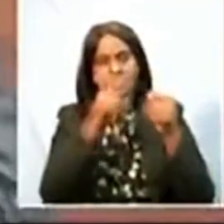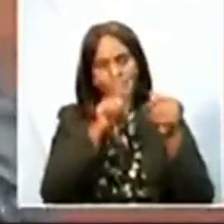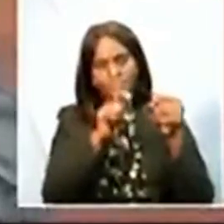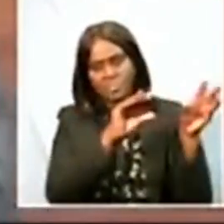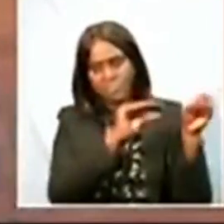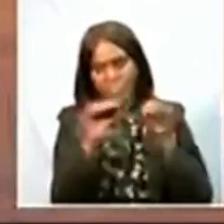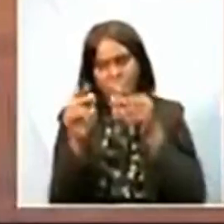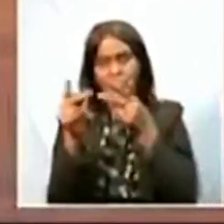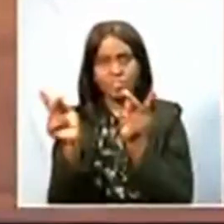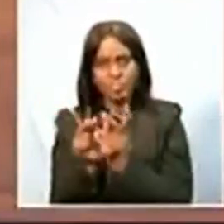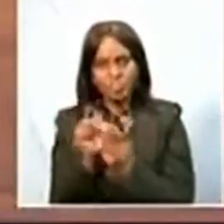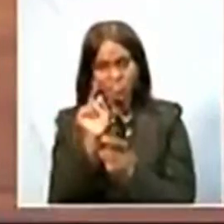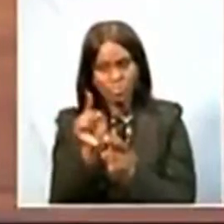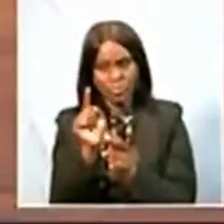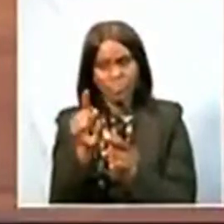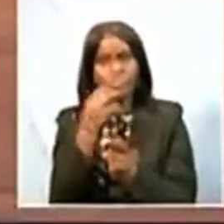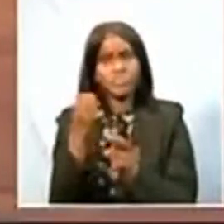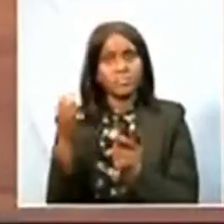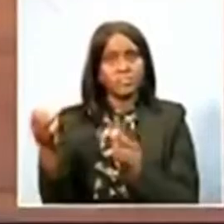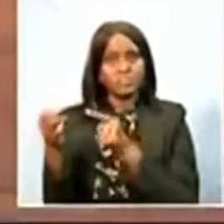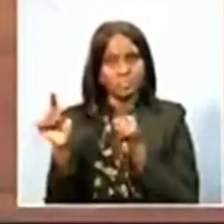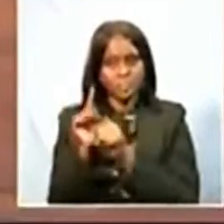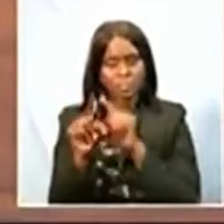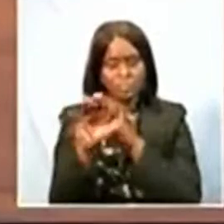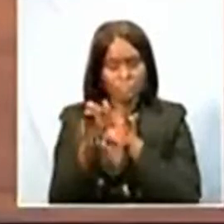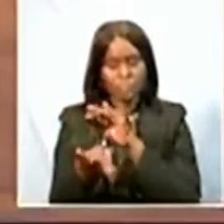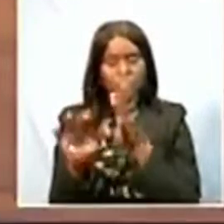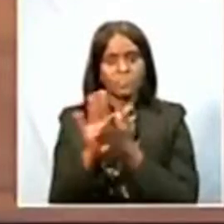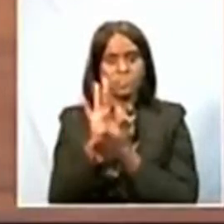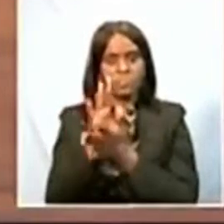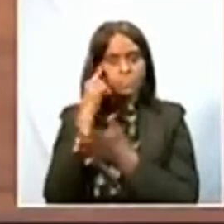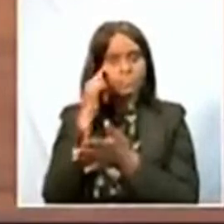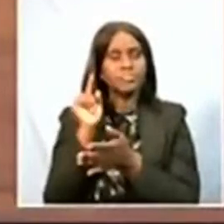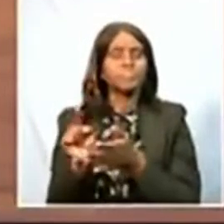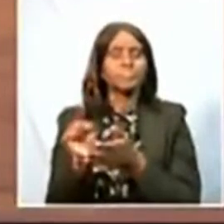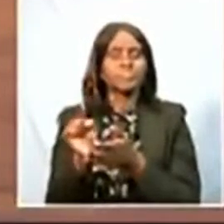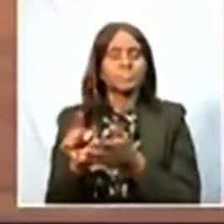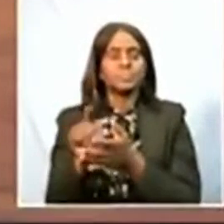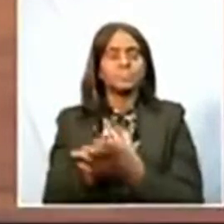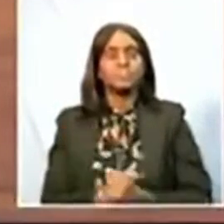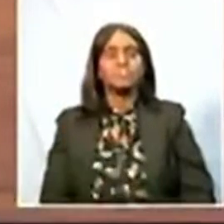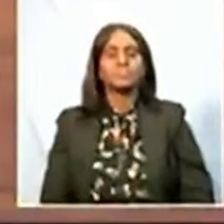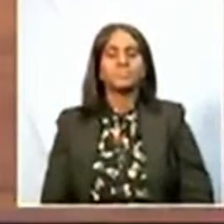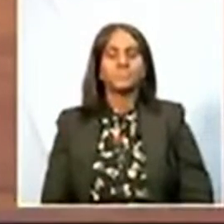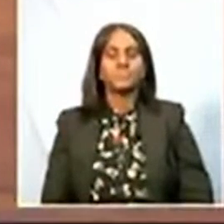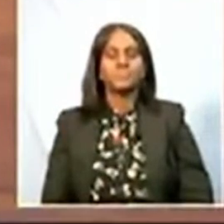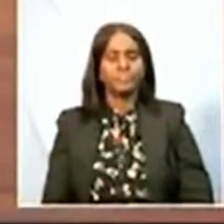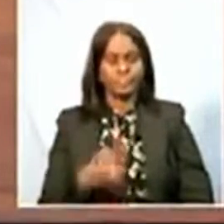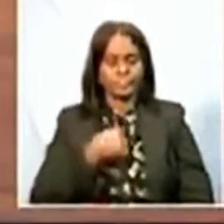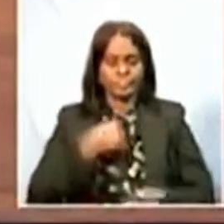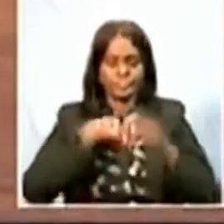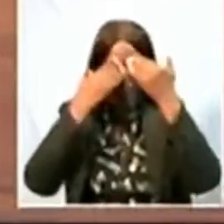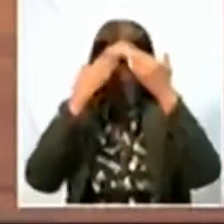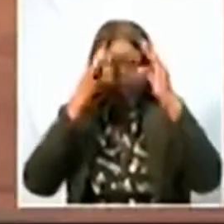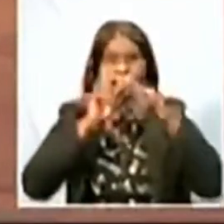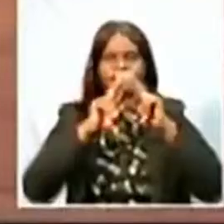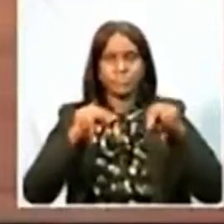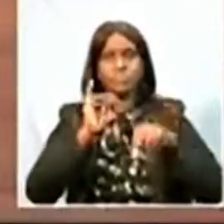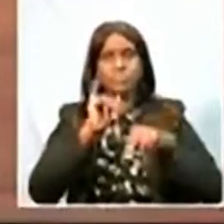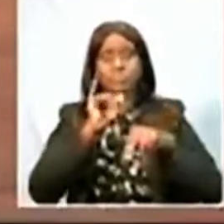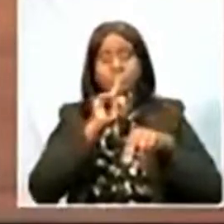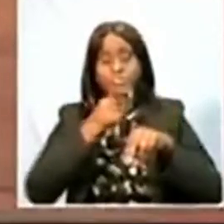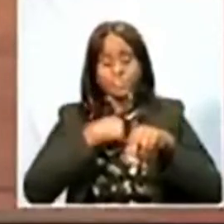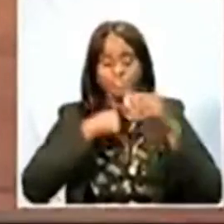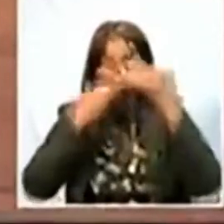possession of the equipment and the documentation for that? I am aware, Chair. You are aware of that? Yes.